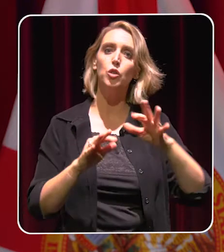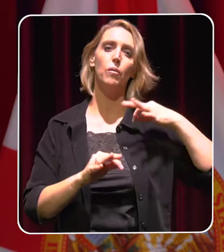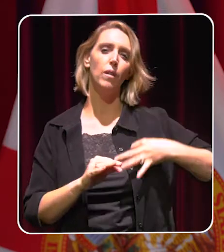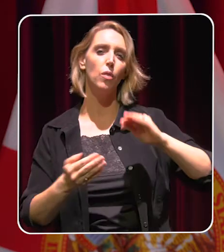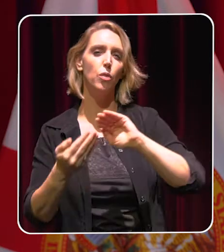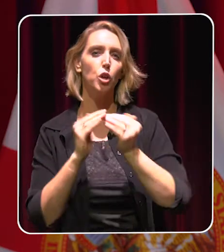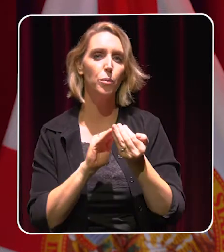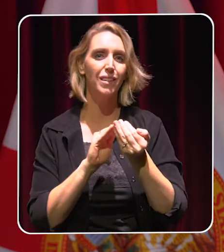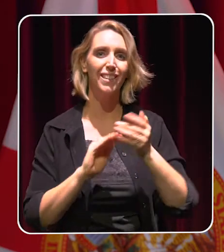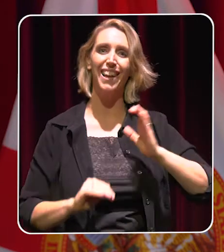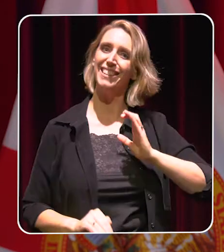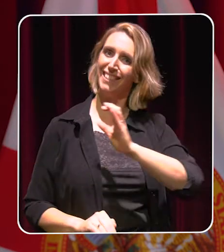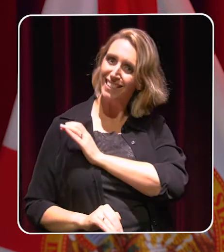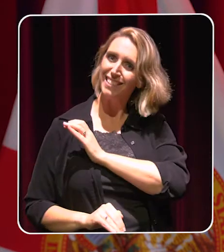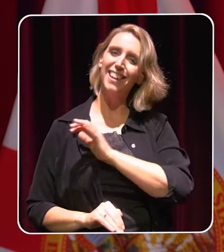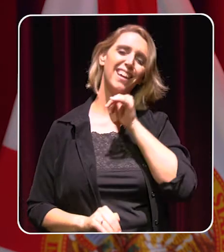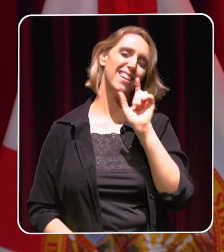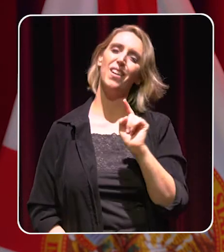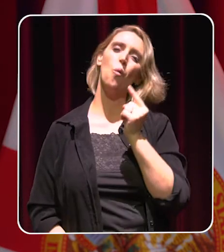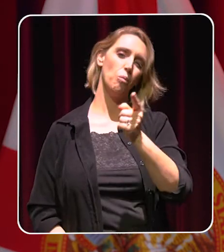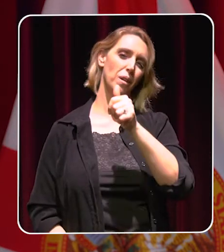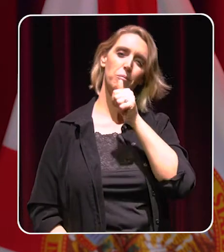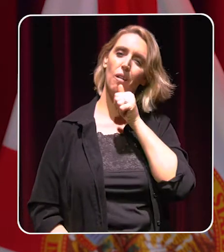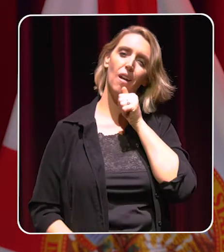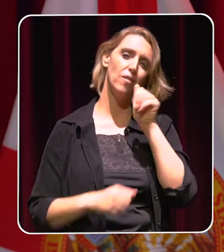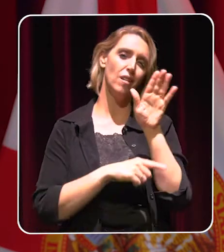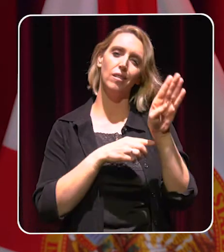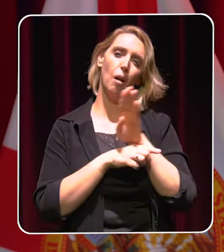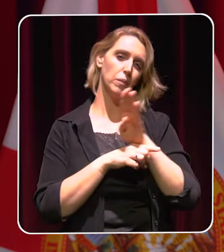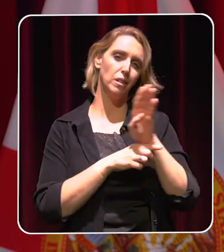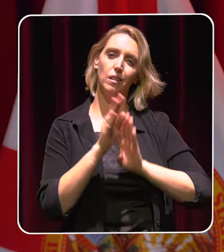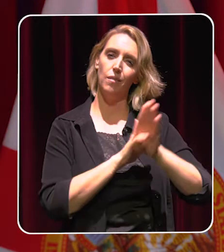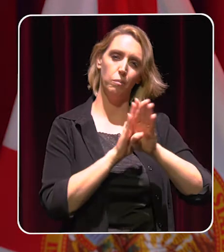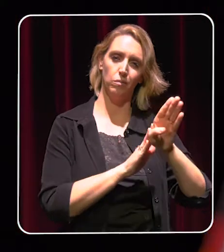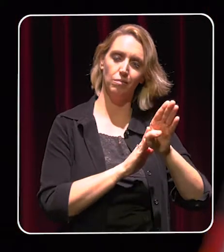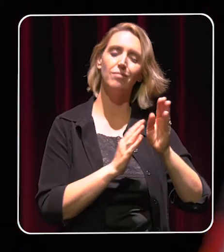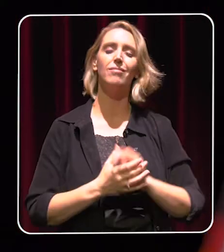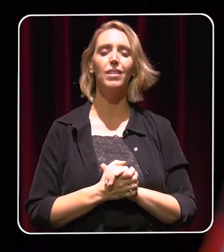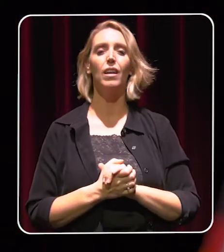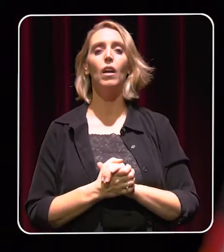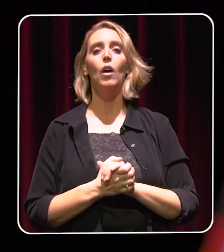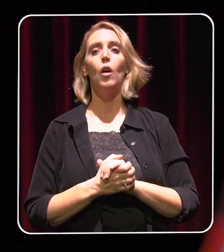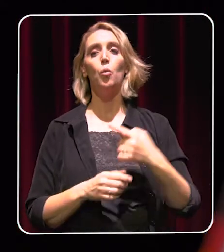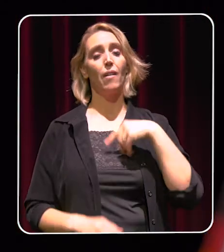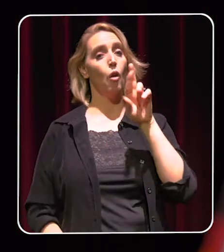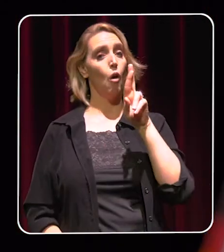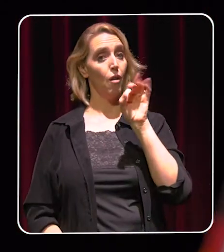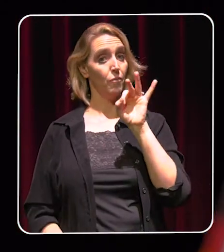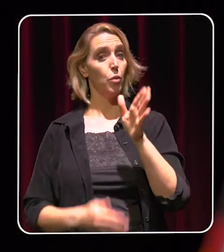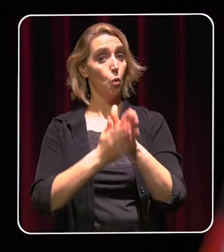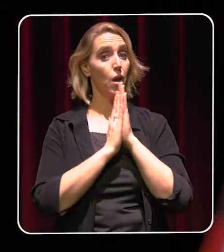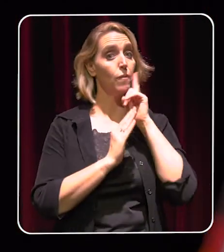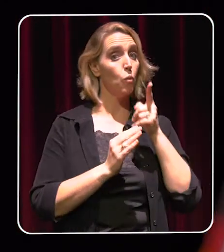the community, our citizens, and not solely private corporations and developers. When we issued the RFP,